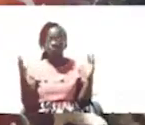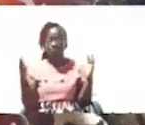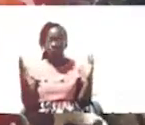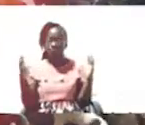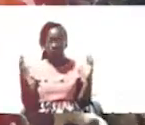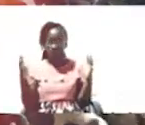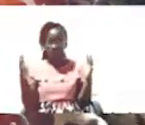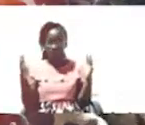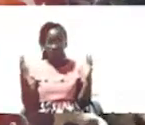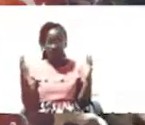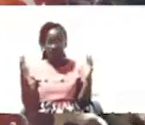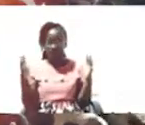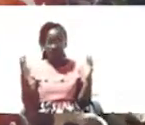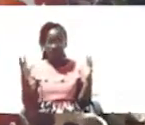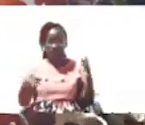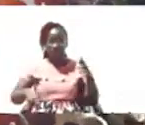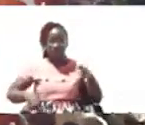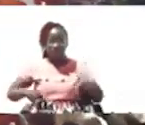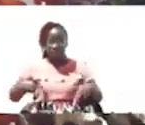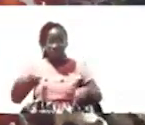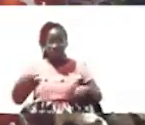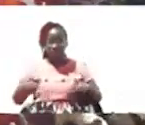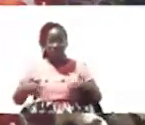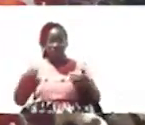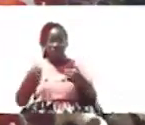already. He's already come out.